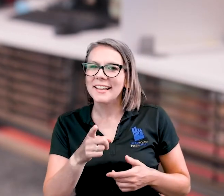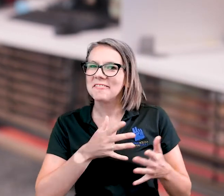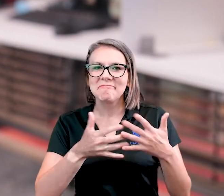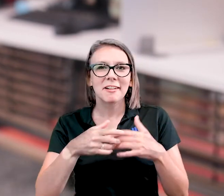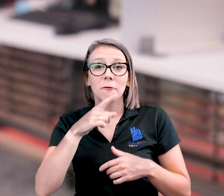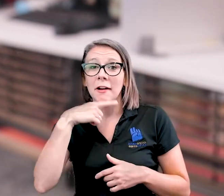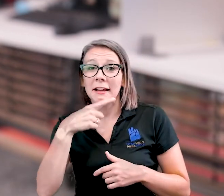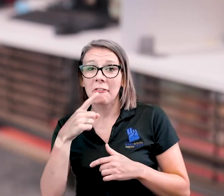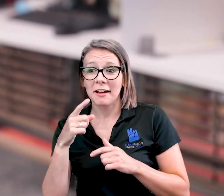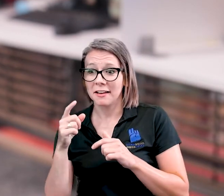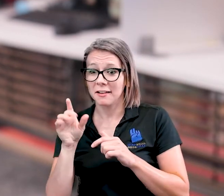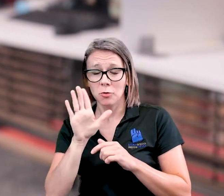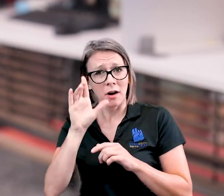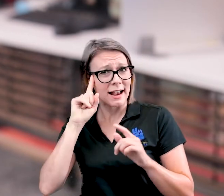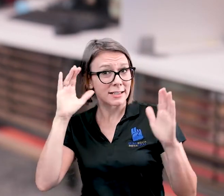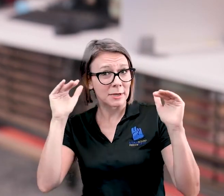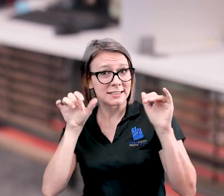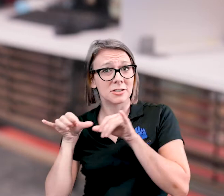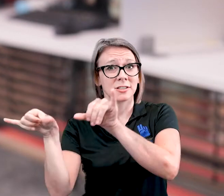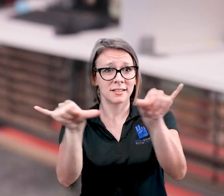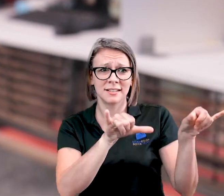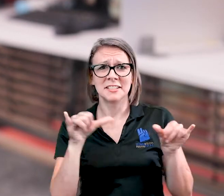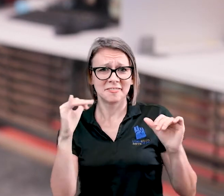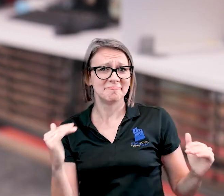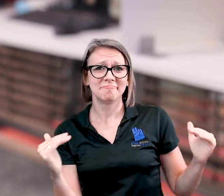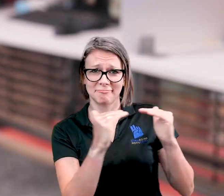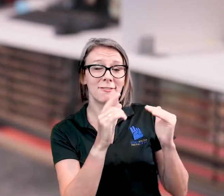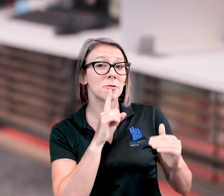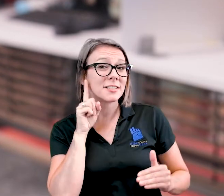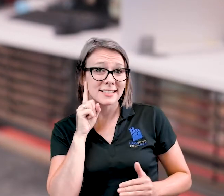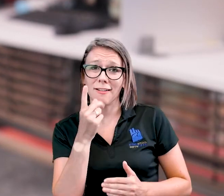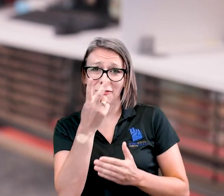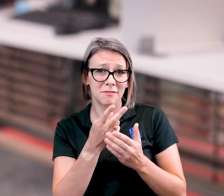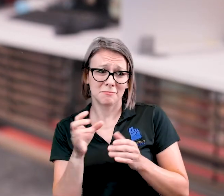your classroom? And that's how you should approach discipline with your deaf student.